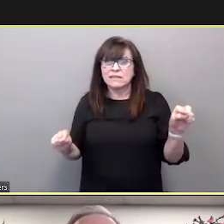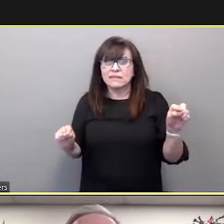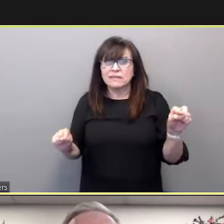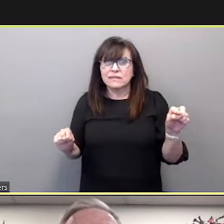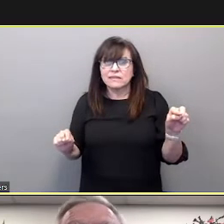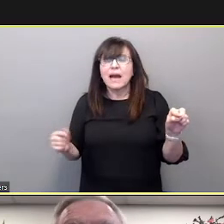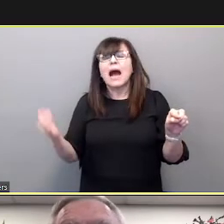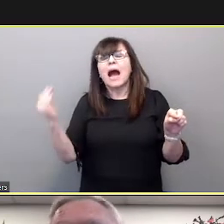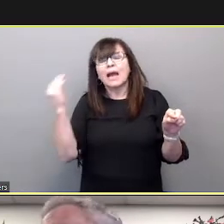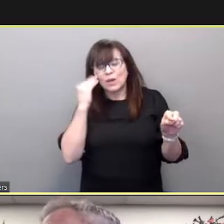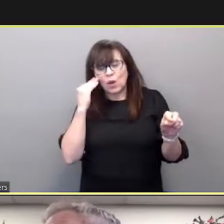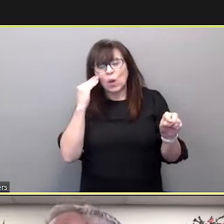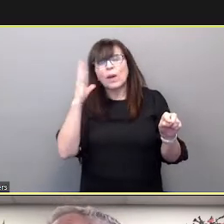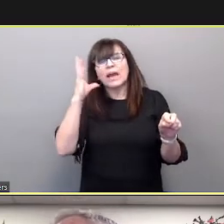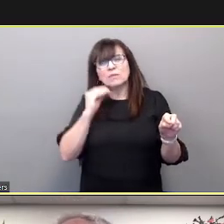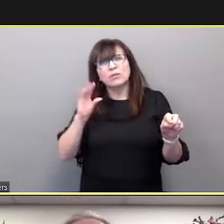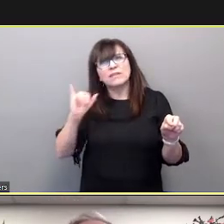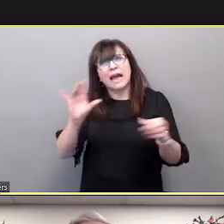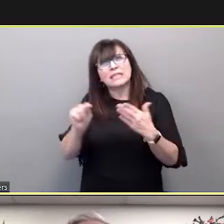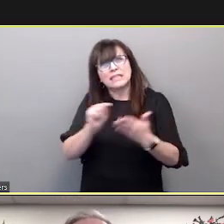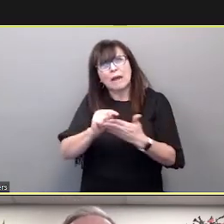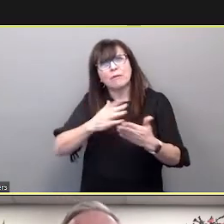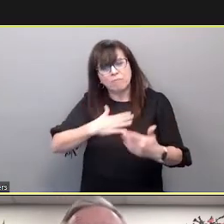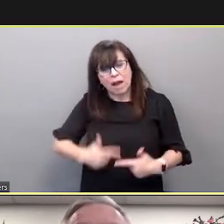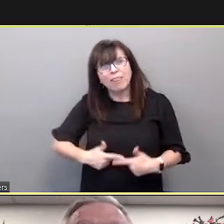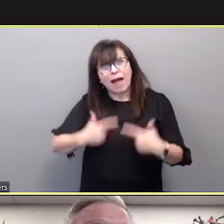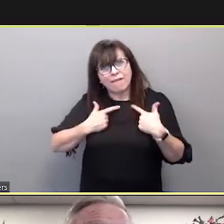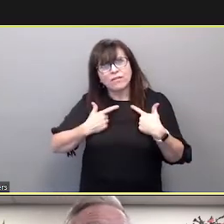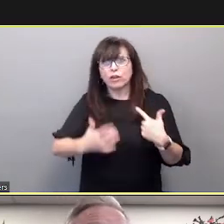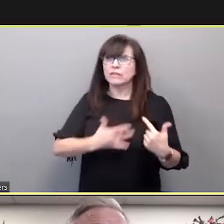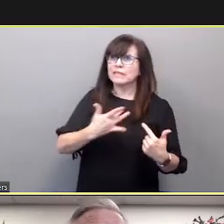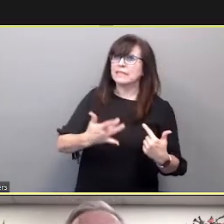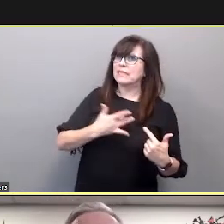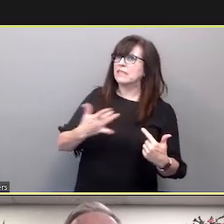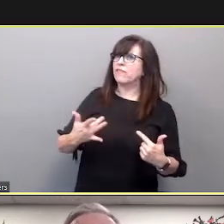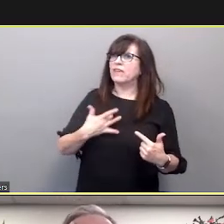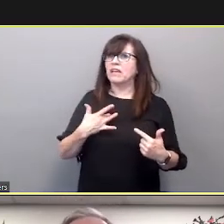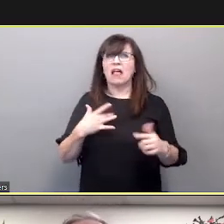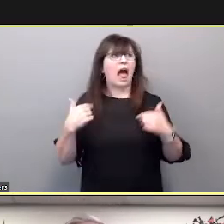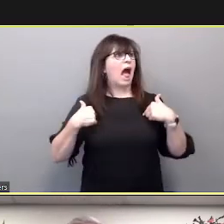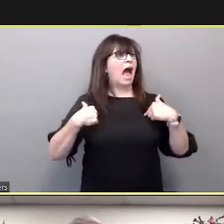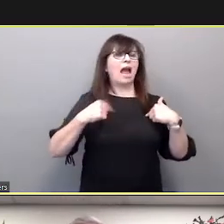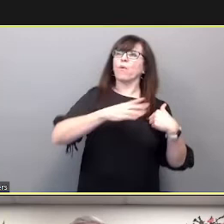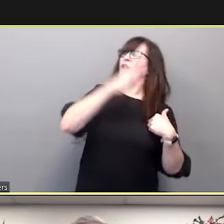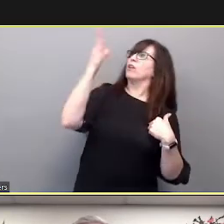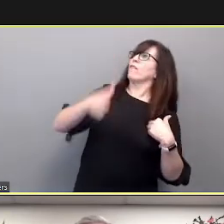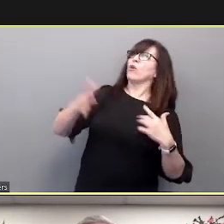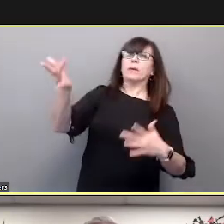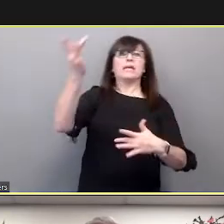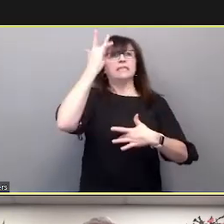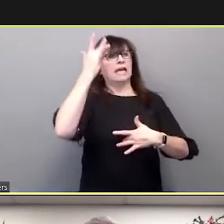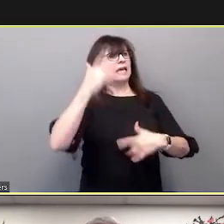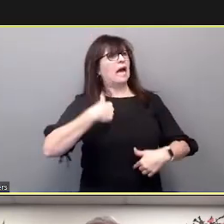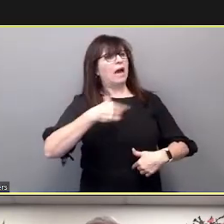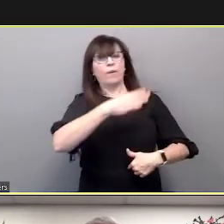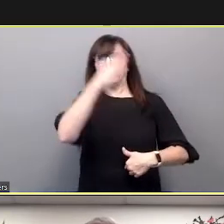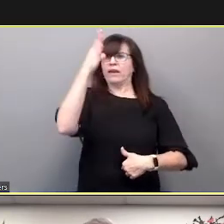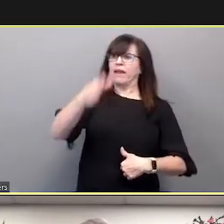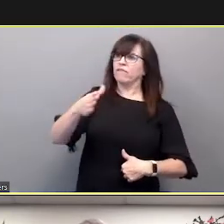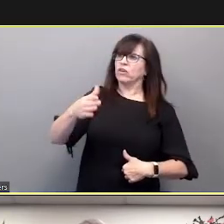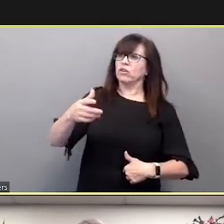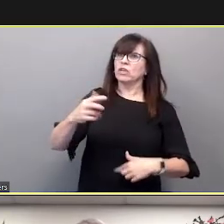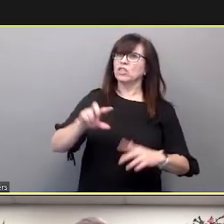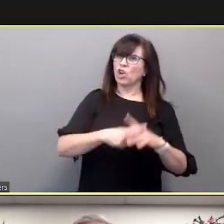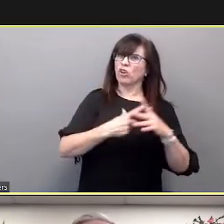having been through that period of my life, that there's a sense of invulnerability that we have that starts in adolescence